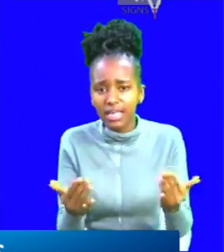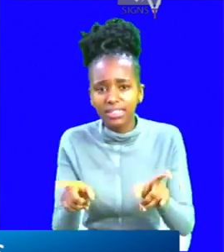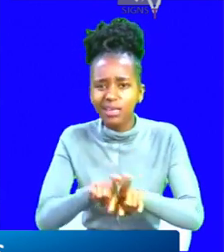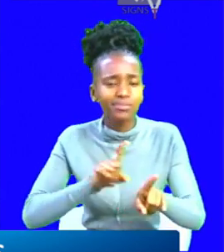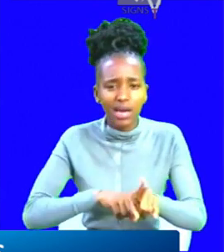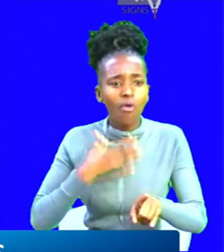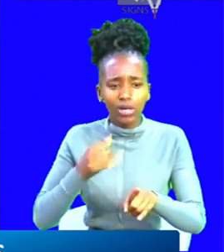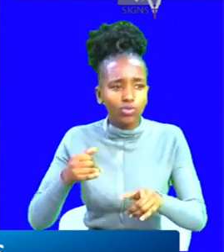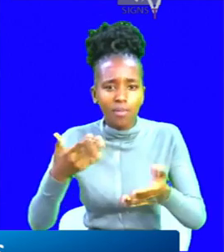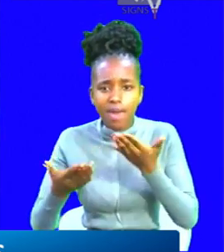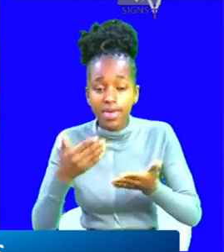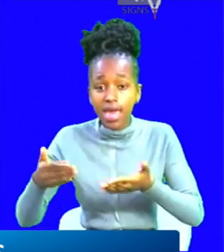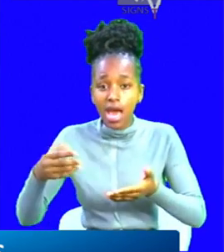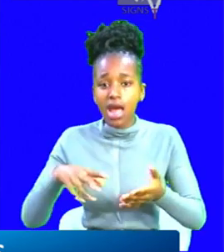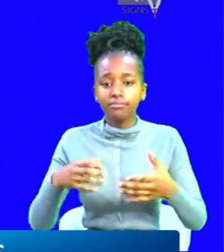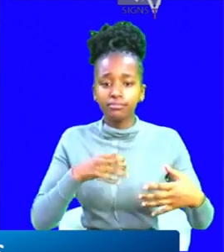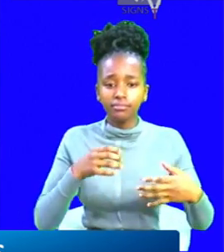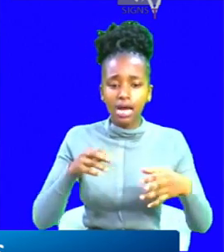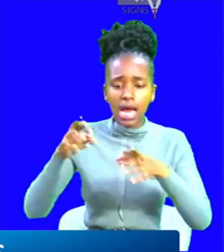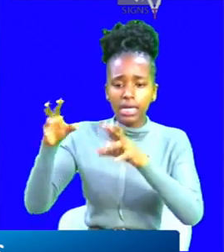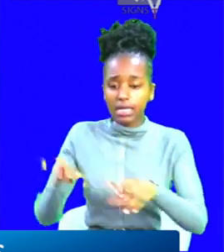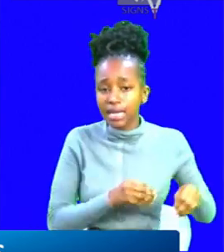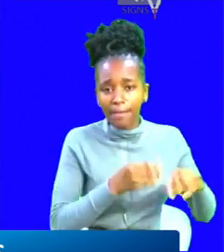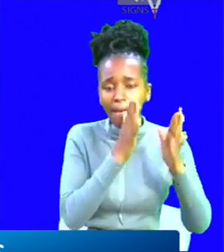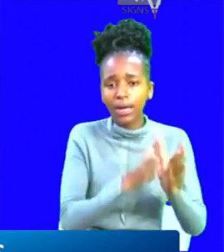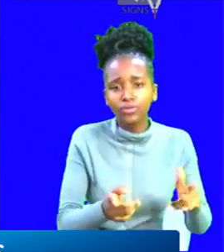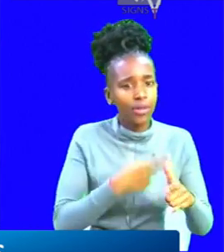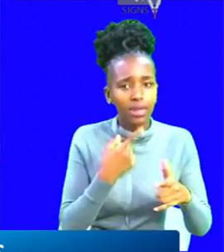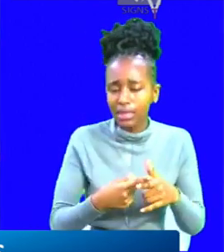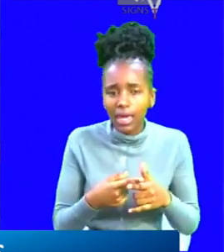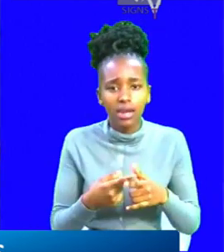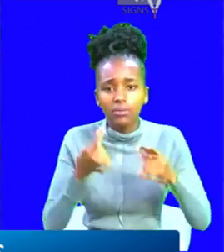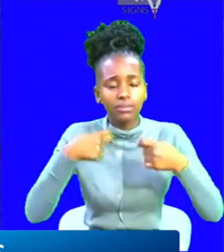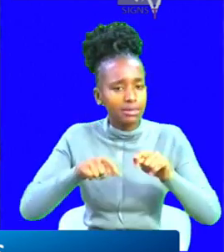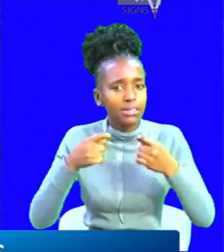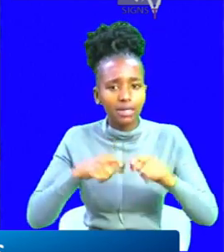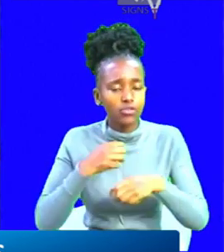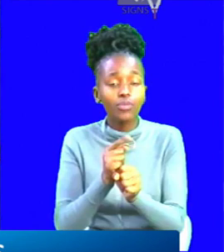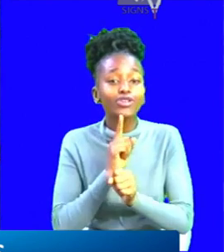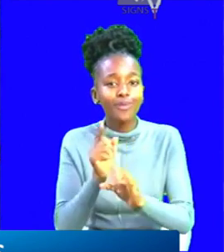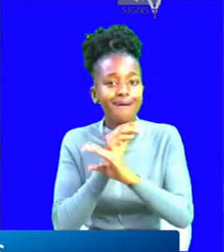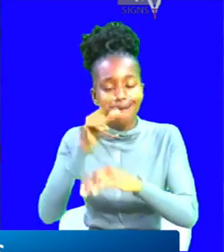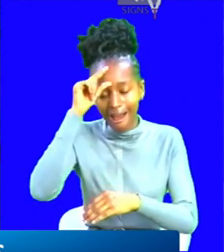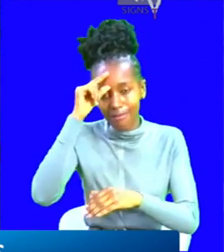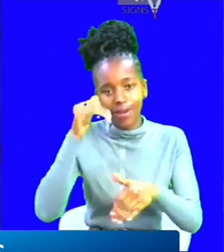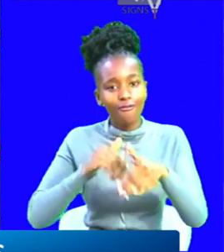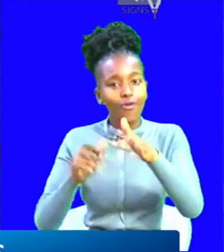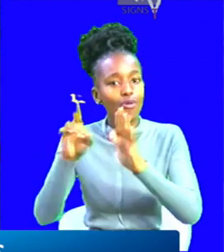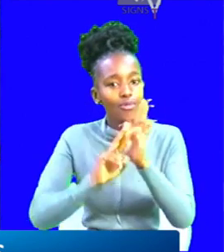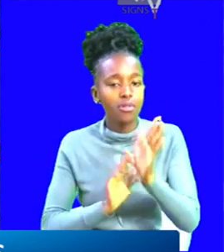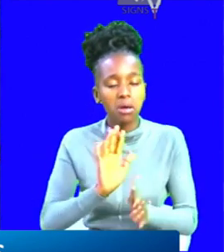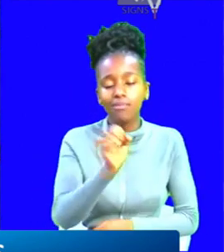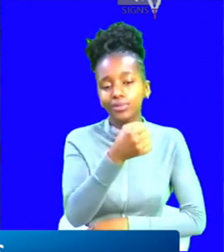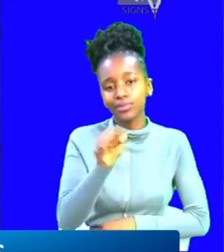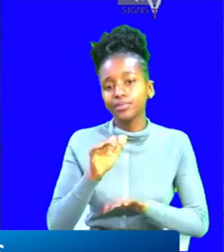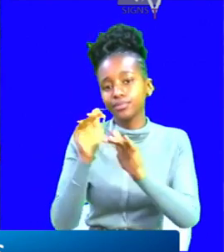somebody and then you say, okay, let's negotiate how to release this person. That's what they are trying to do. It's a form of blackmail. And away from